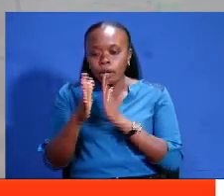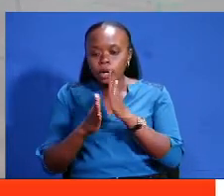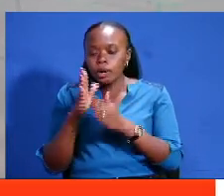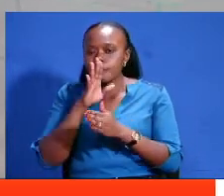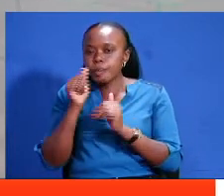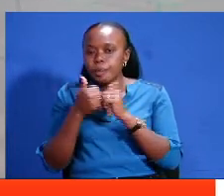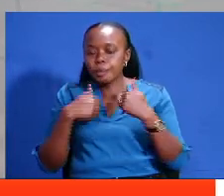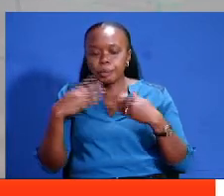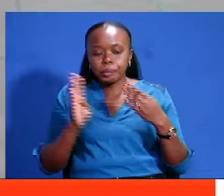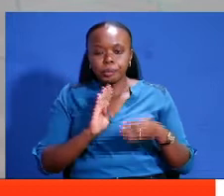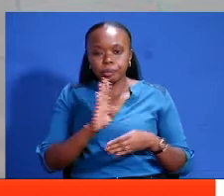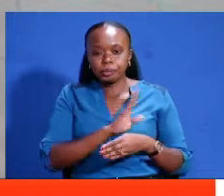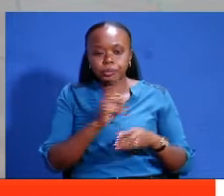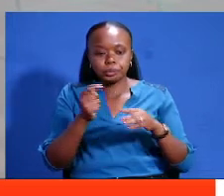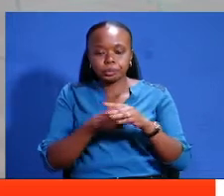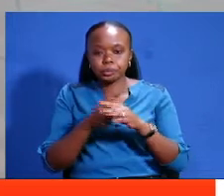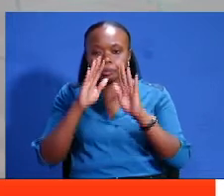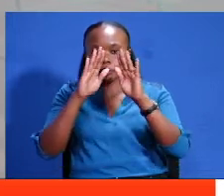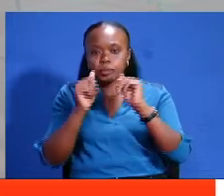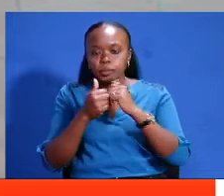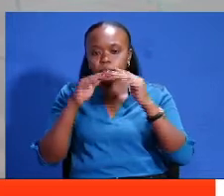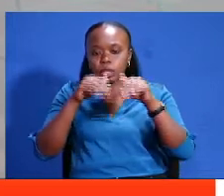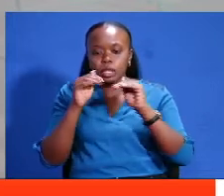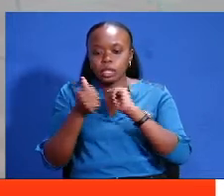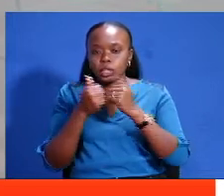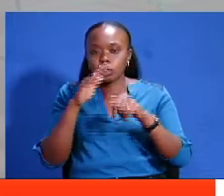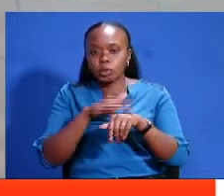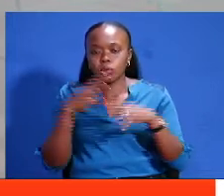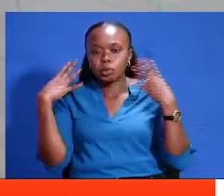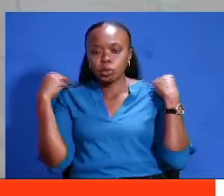organized by the Kenya Dairy Board. The training aims to equip farmers with good practices. So